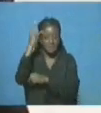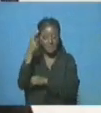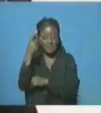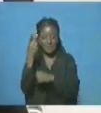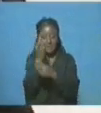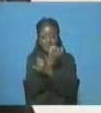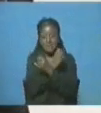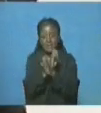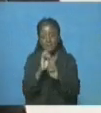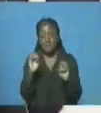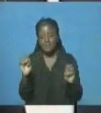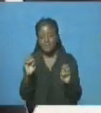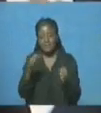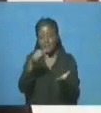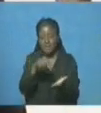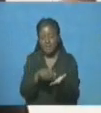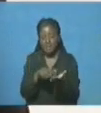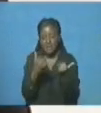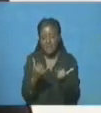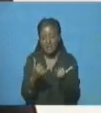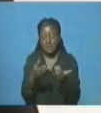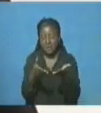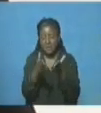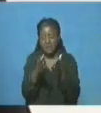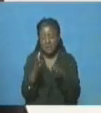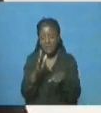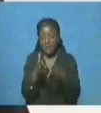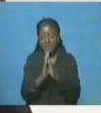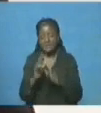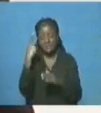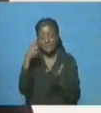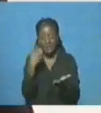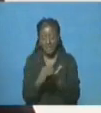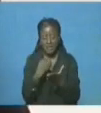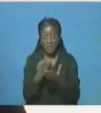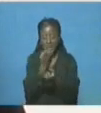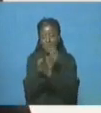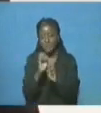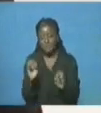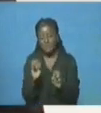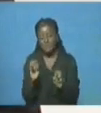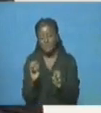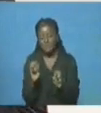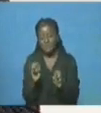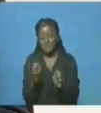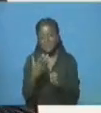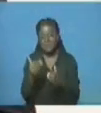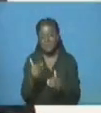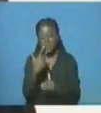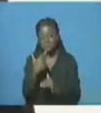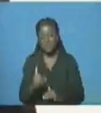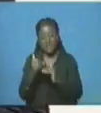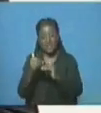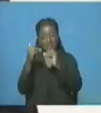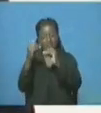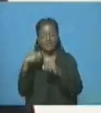calling for economic emancipation. And the PLP has always said there were three tiers to our mission. And so now it's the third part of our